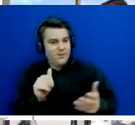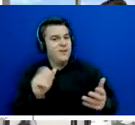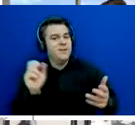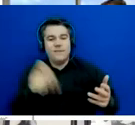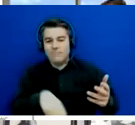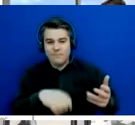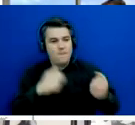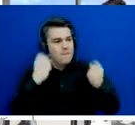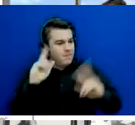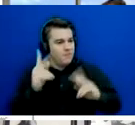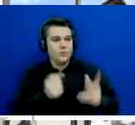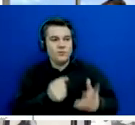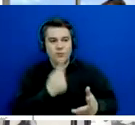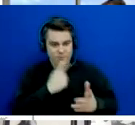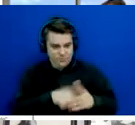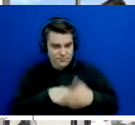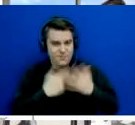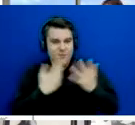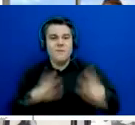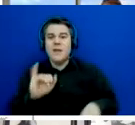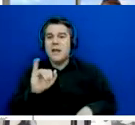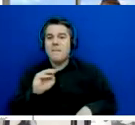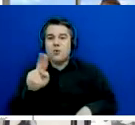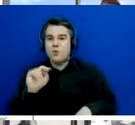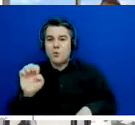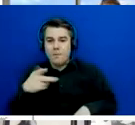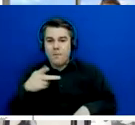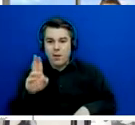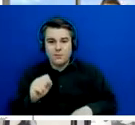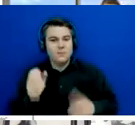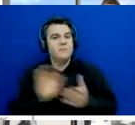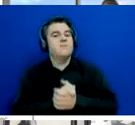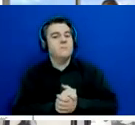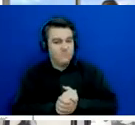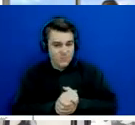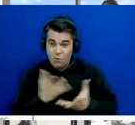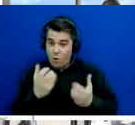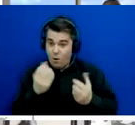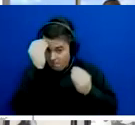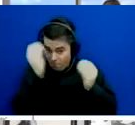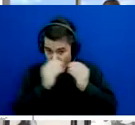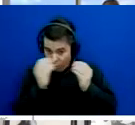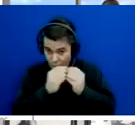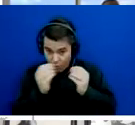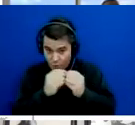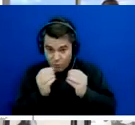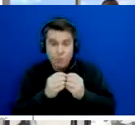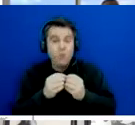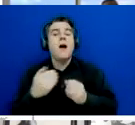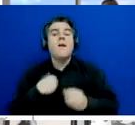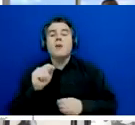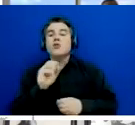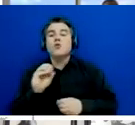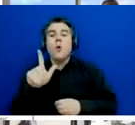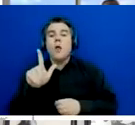of people started taking it. Carla says amazing. So if you want to find out more about it, you actually have a toolkit